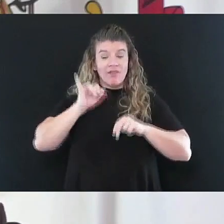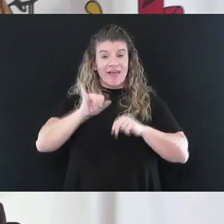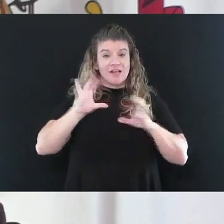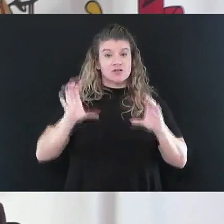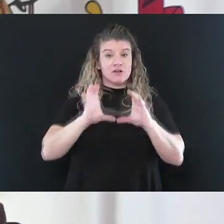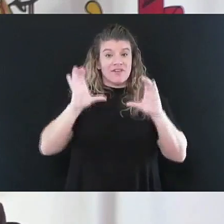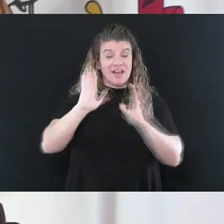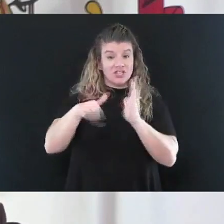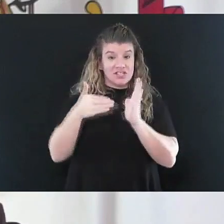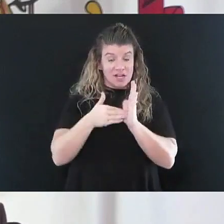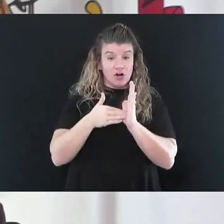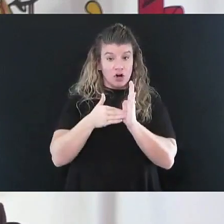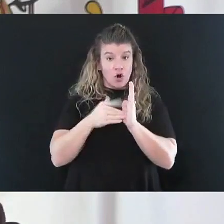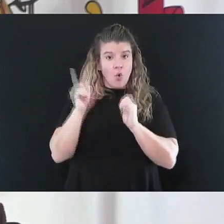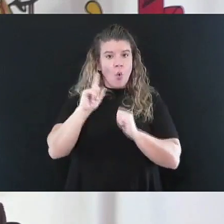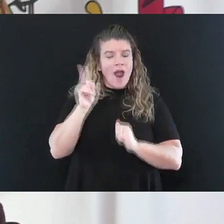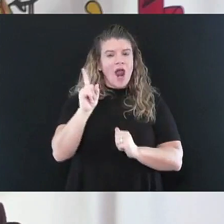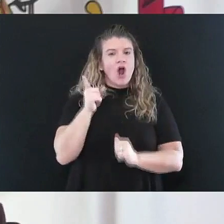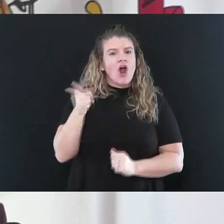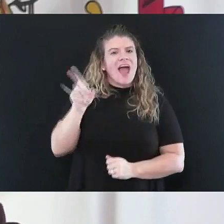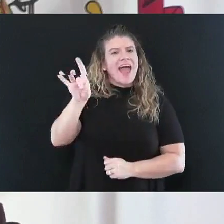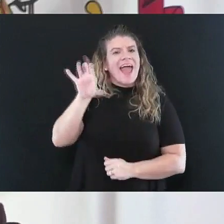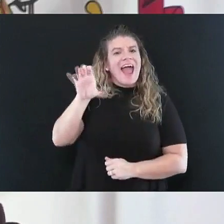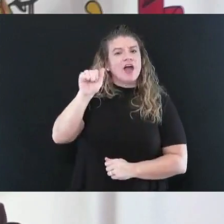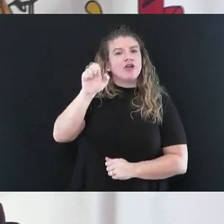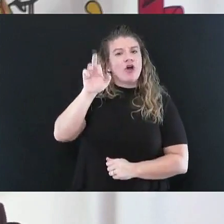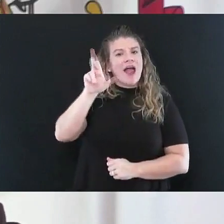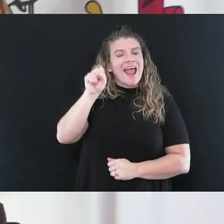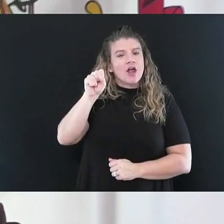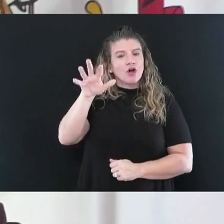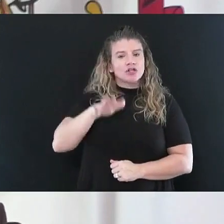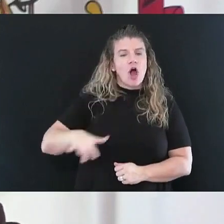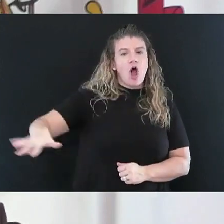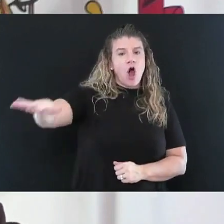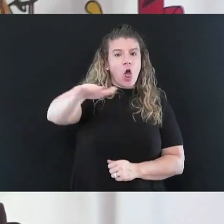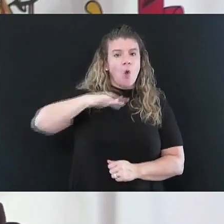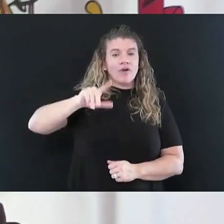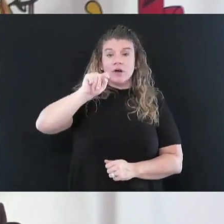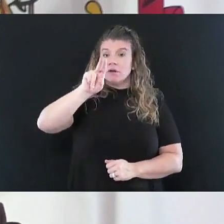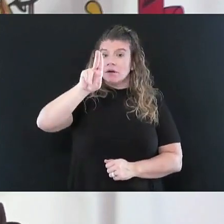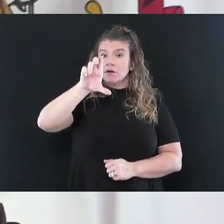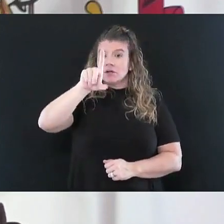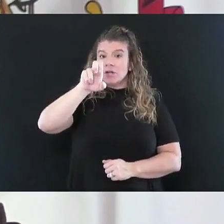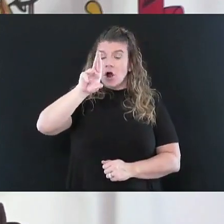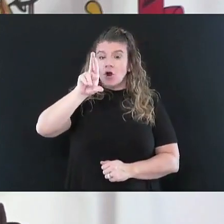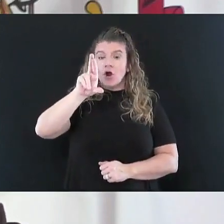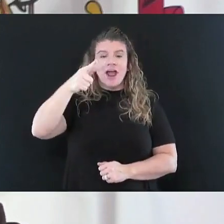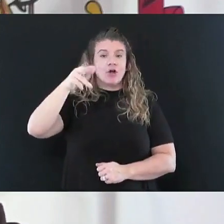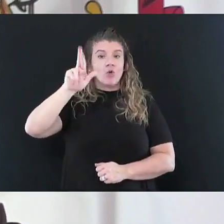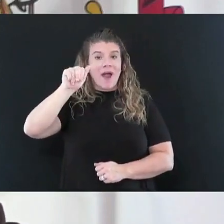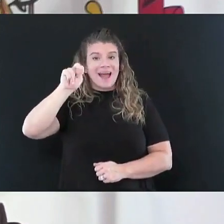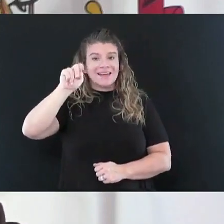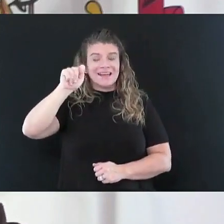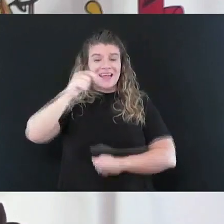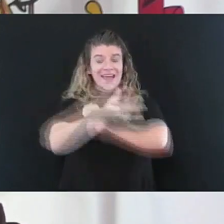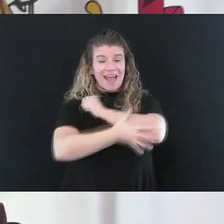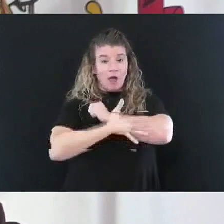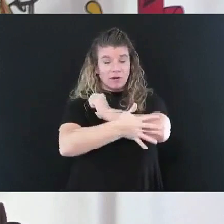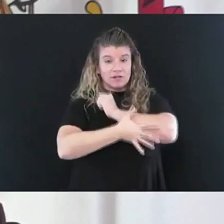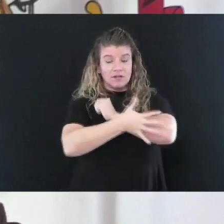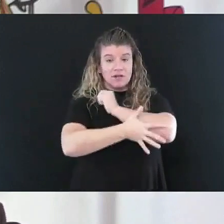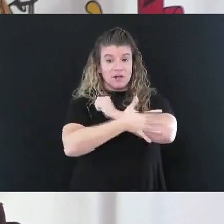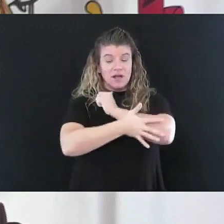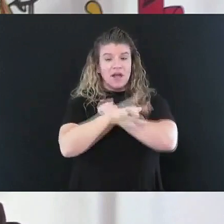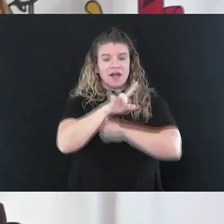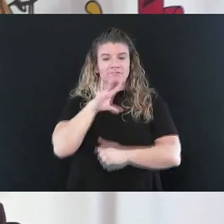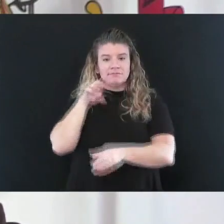Center on nearly 800 acres of land, spanning Tucker and Grant counties, and leverage